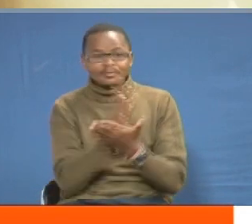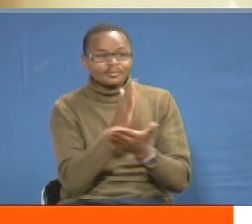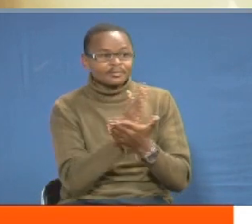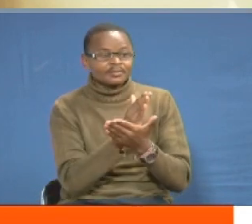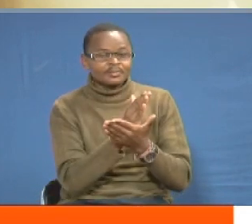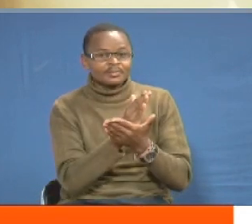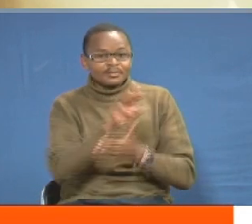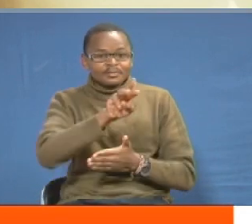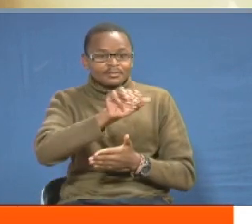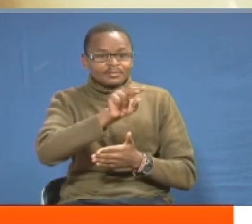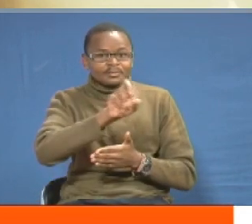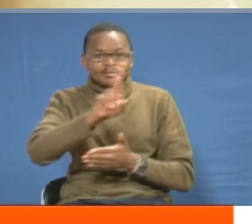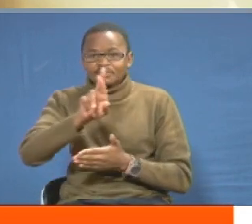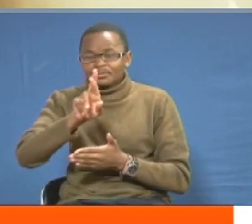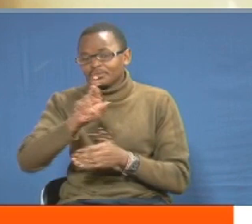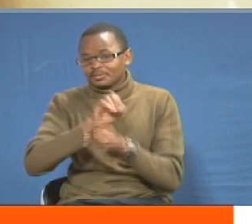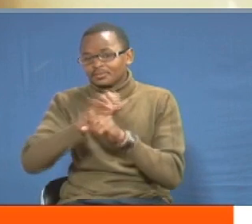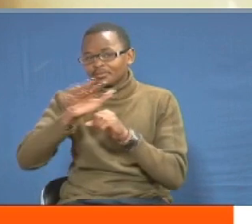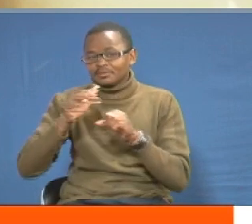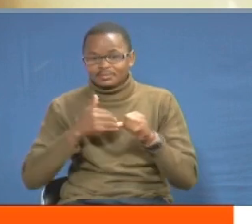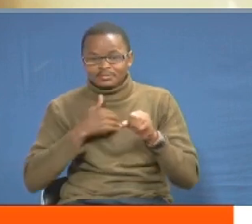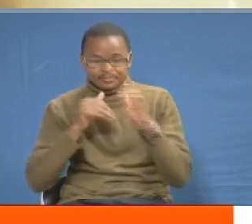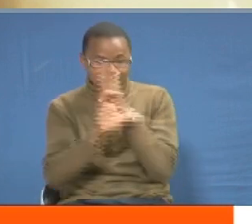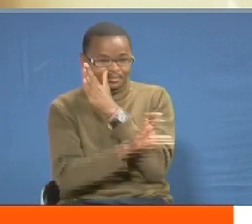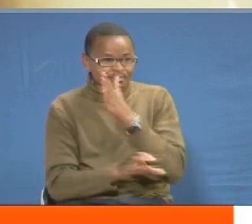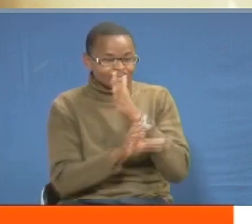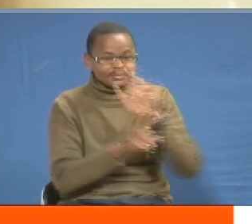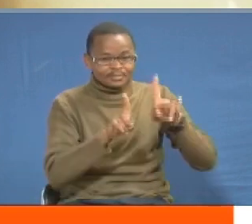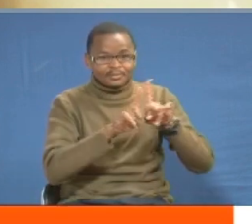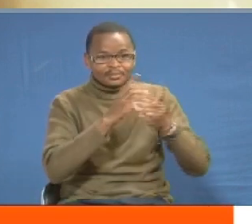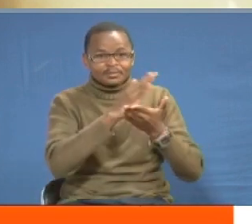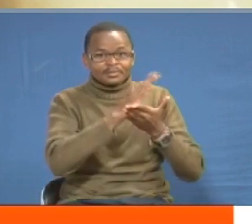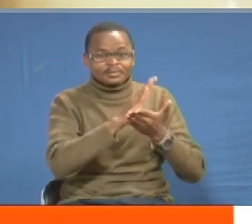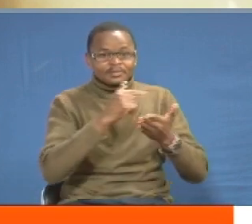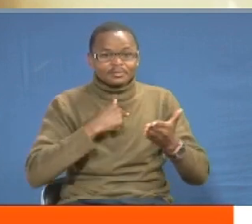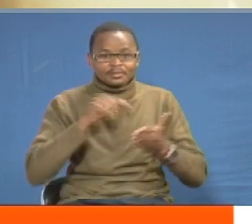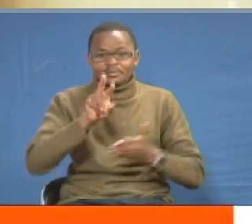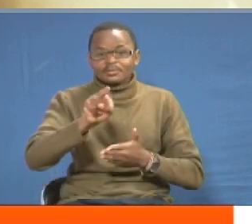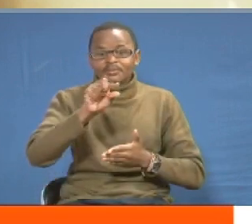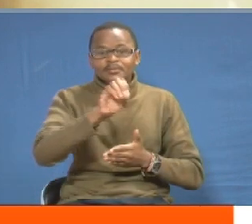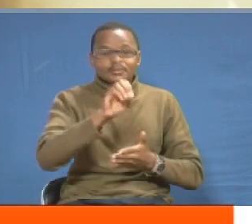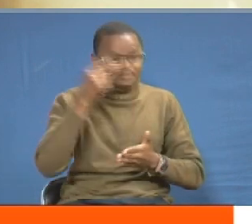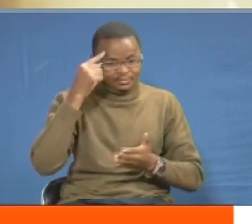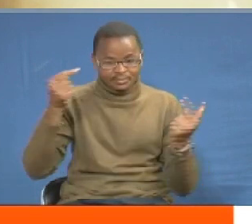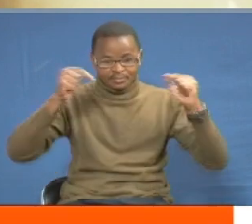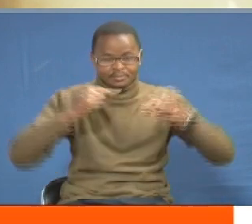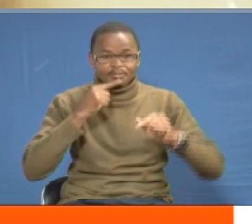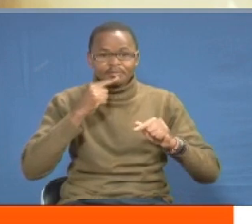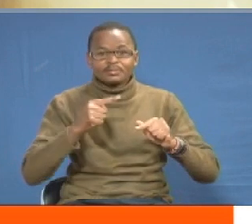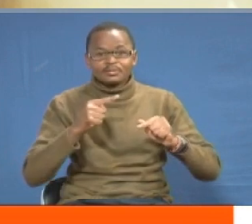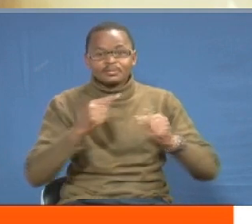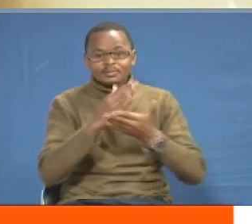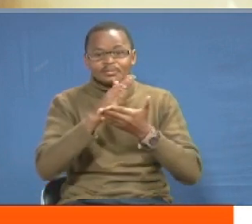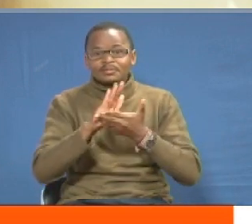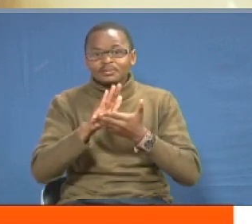quite a timely manner, we have had COVID-19 here in the country, and some of the non-governmental organizations have come out to say